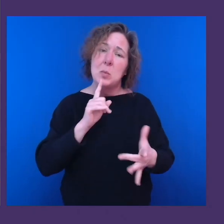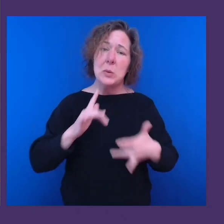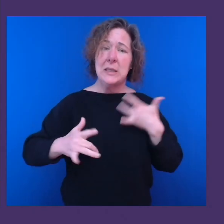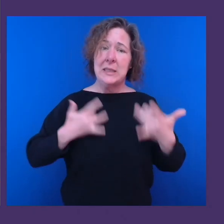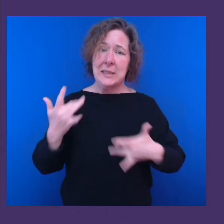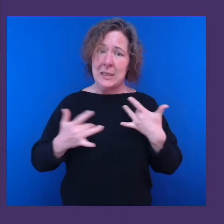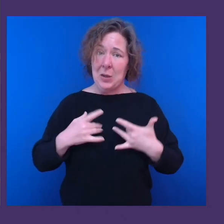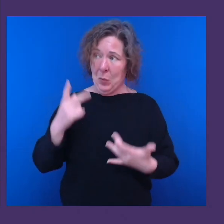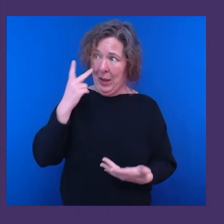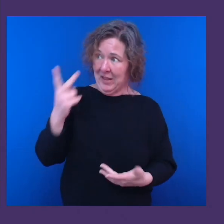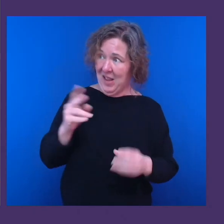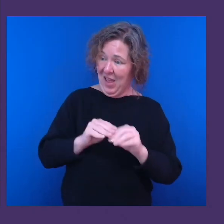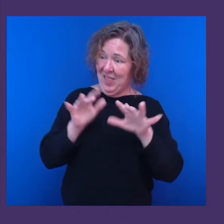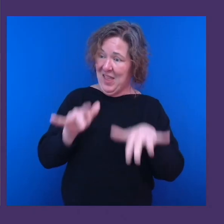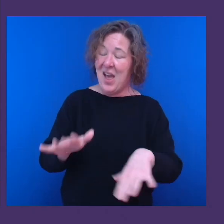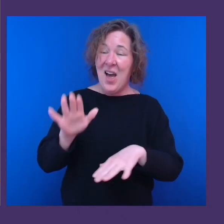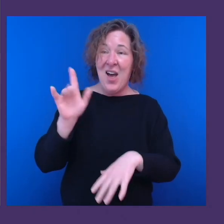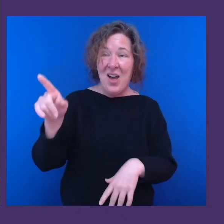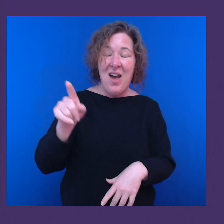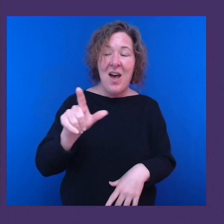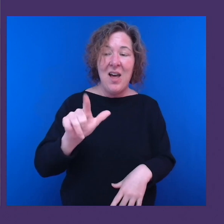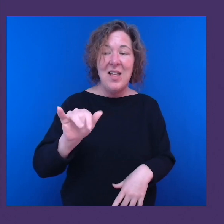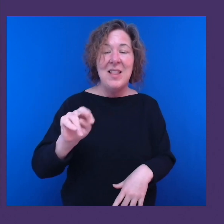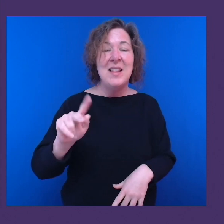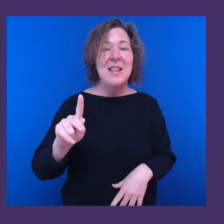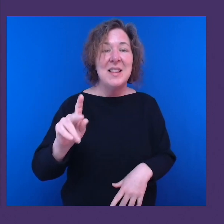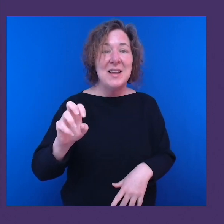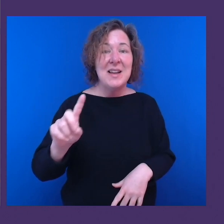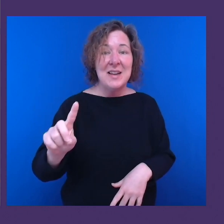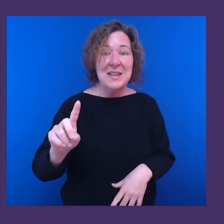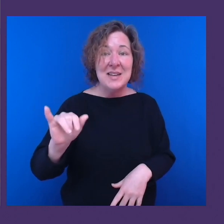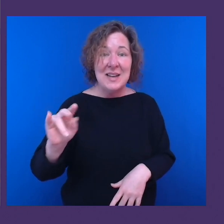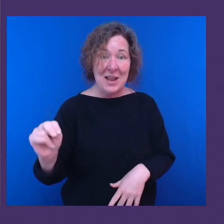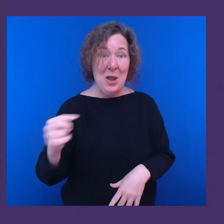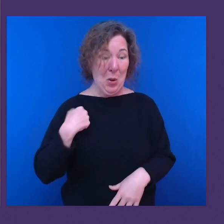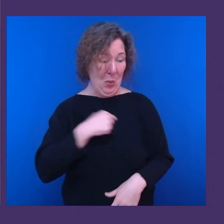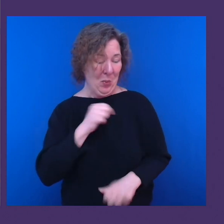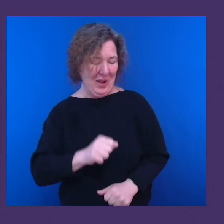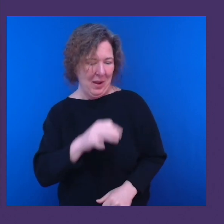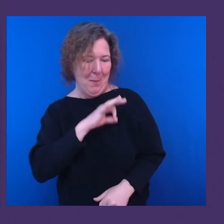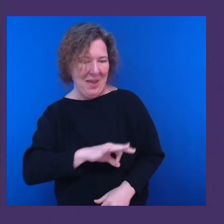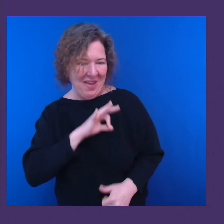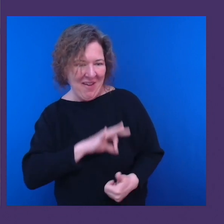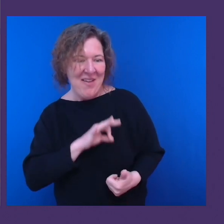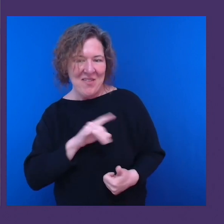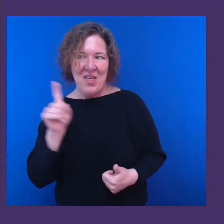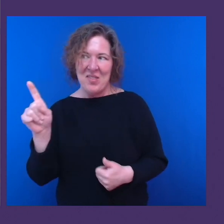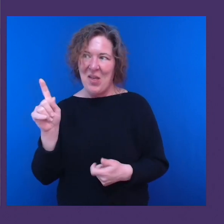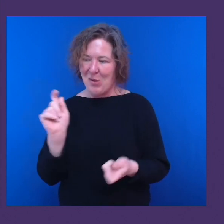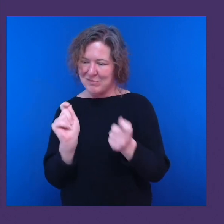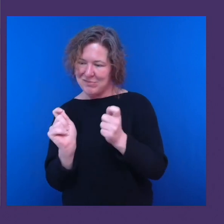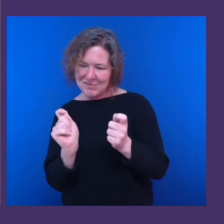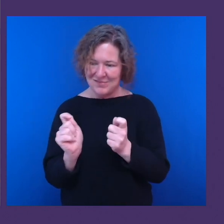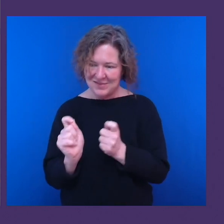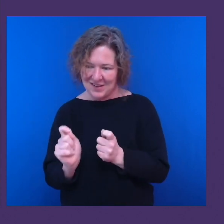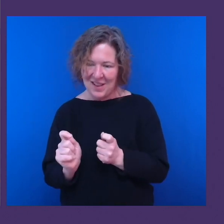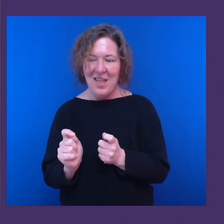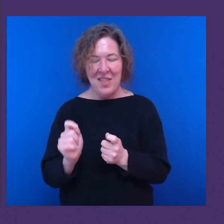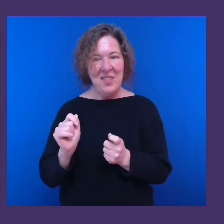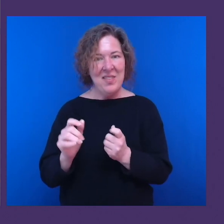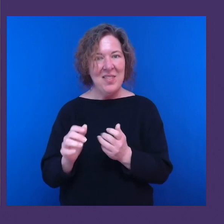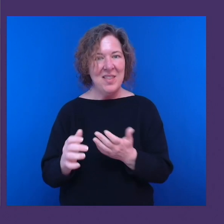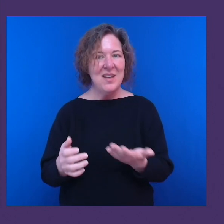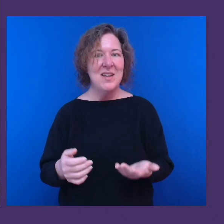that launched on LinkedIn, given that we could even benefit from those annotation guides. So thank you for that. I want to